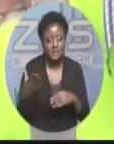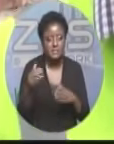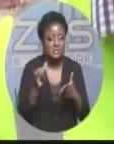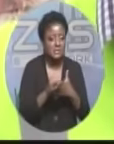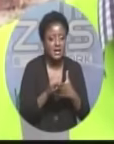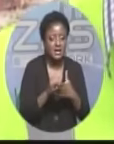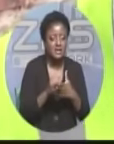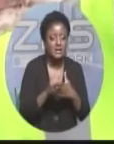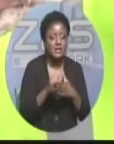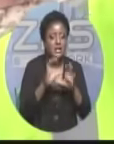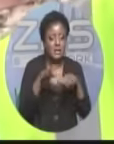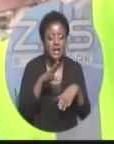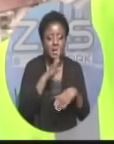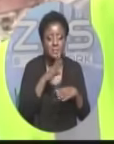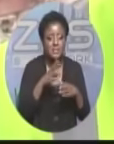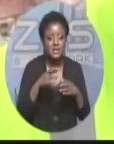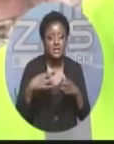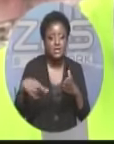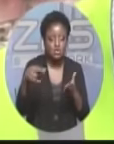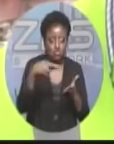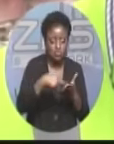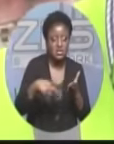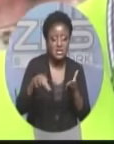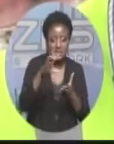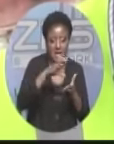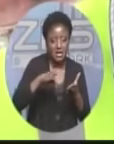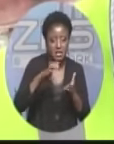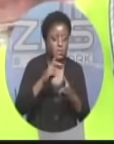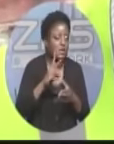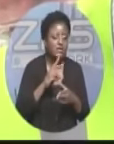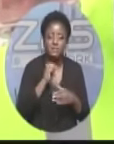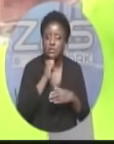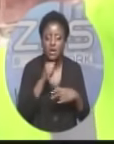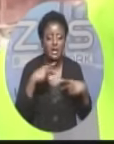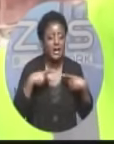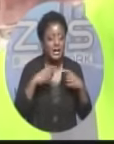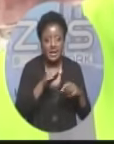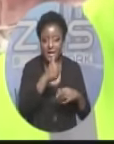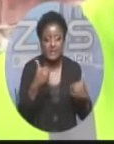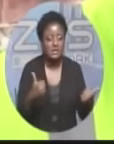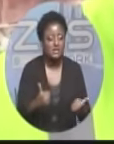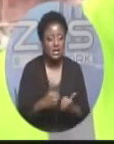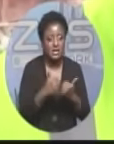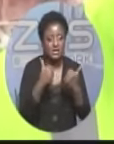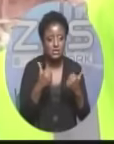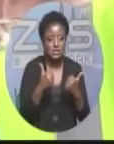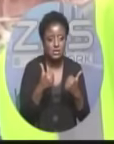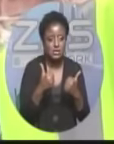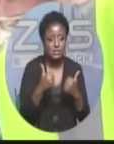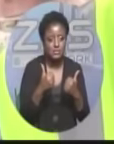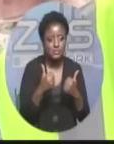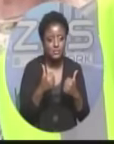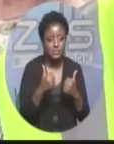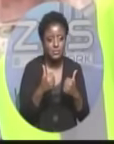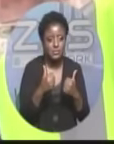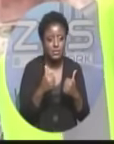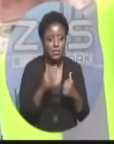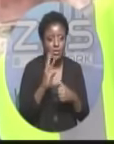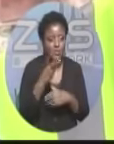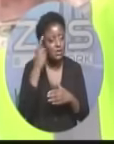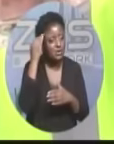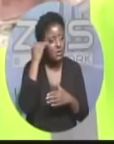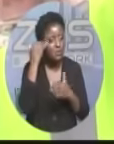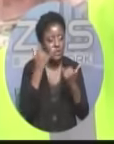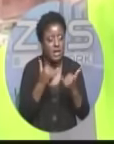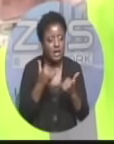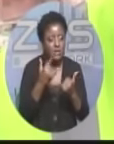any challenges. We've not had any fires caused by them. We know now of a categories of truck that have been tipping here, what is in